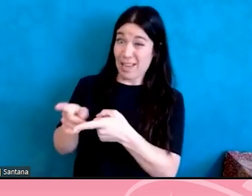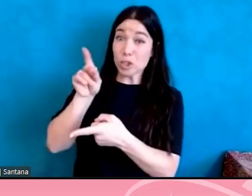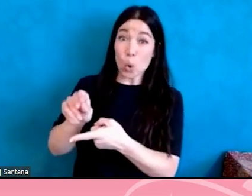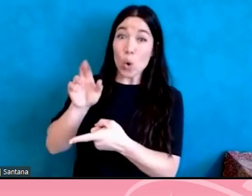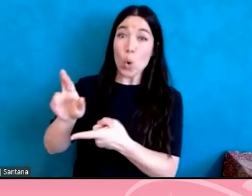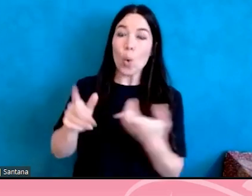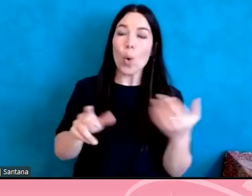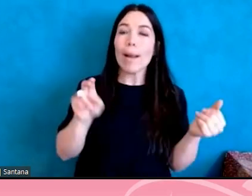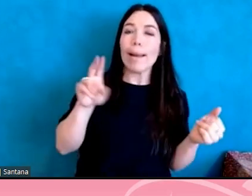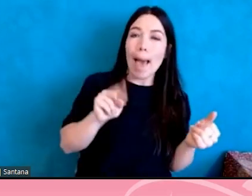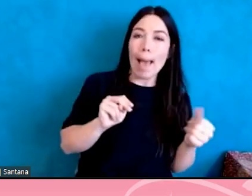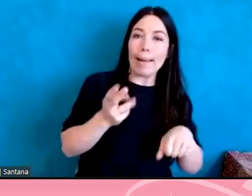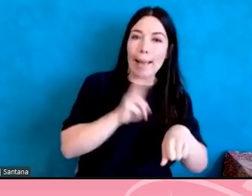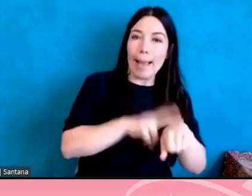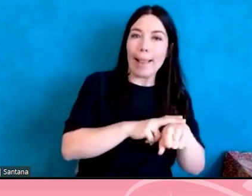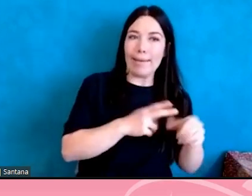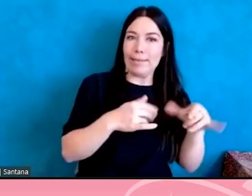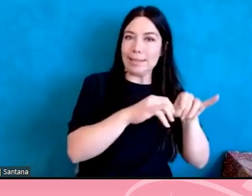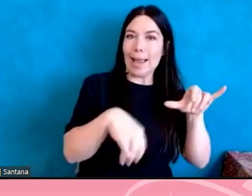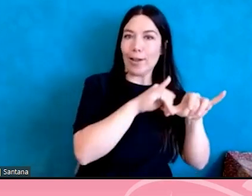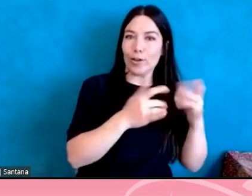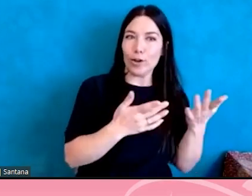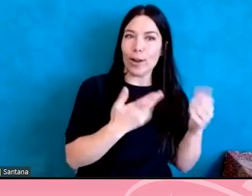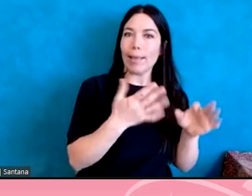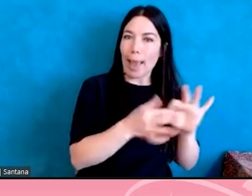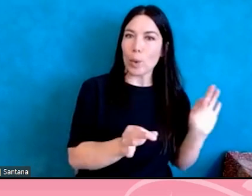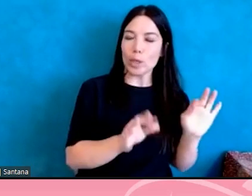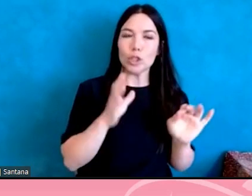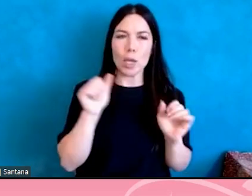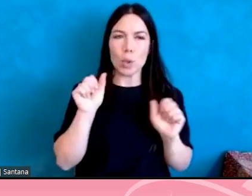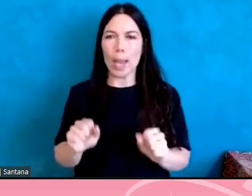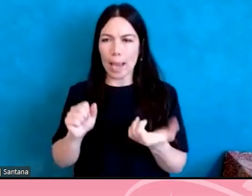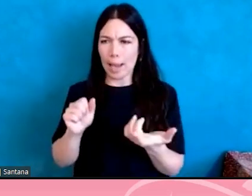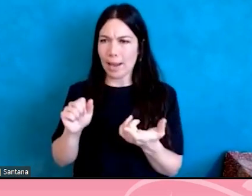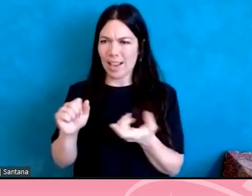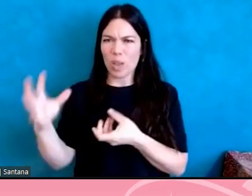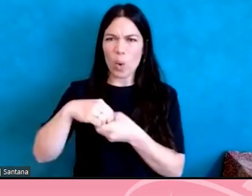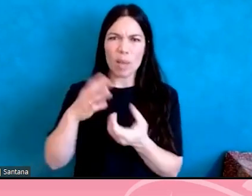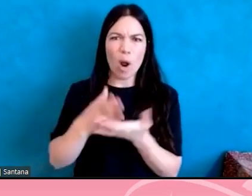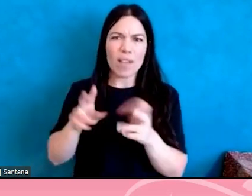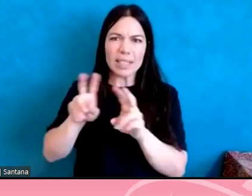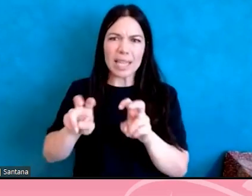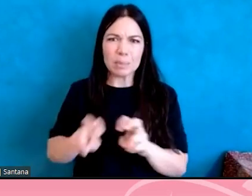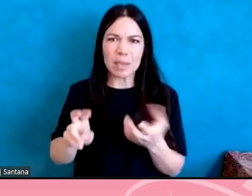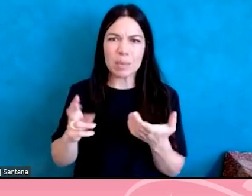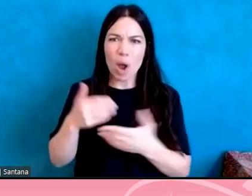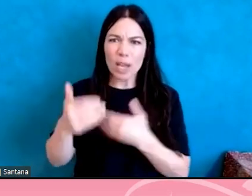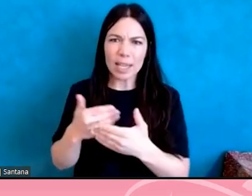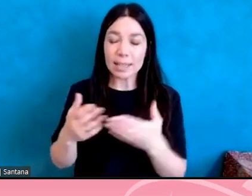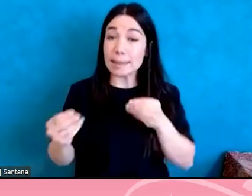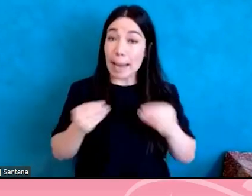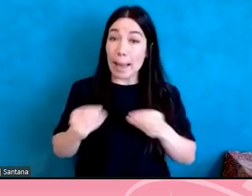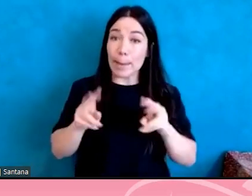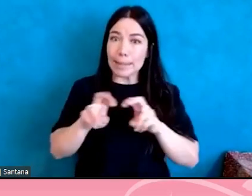as a process, as a part of the assessment process. Dynamic assessment is highly interactive and